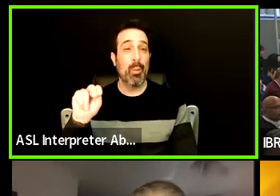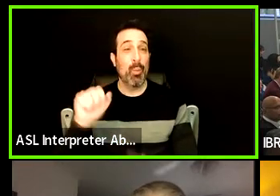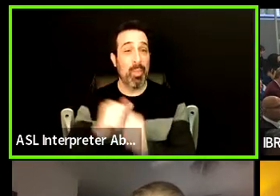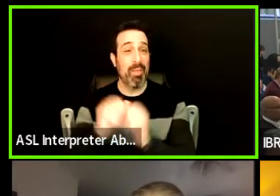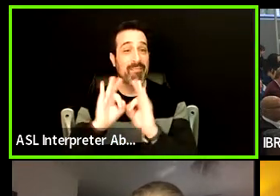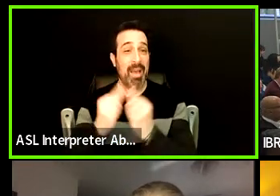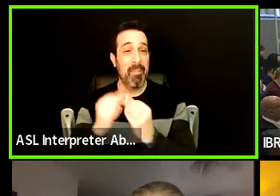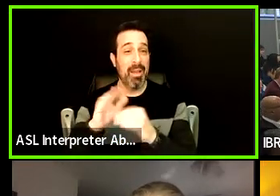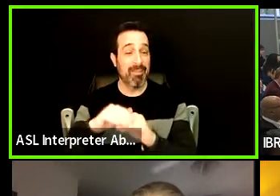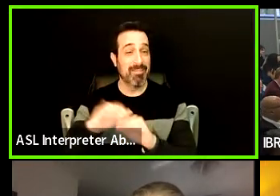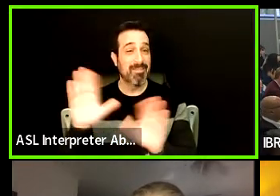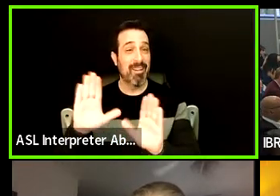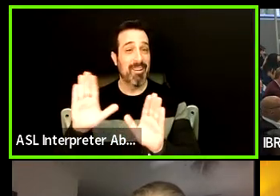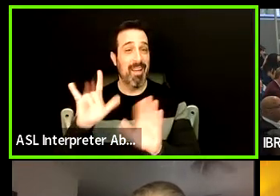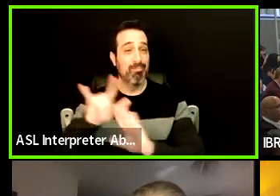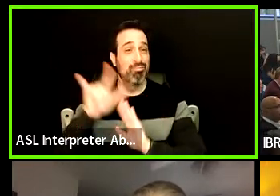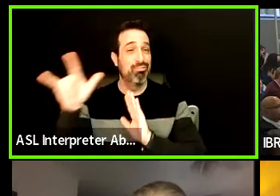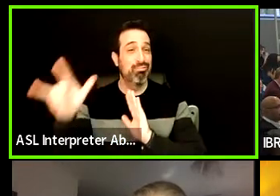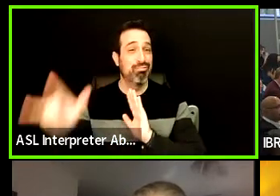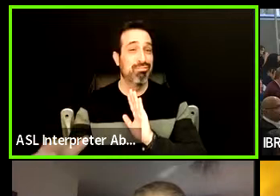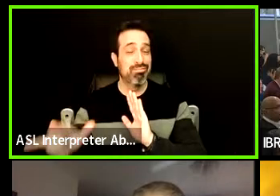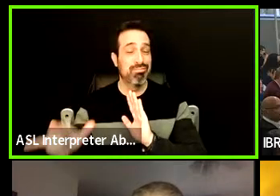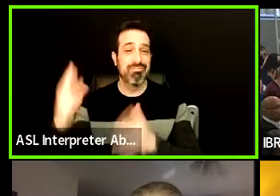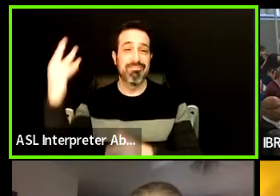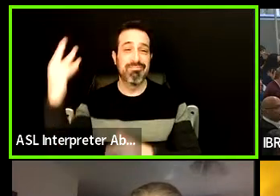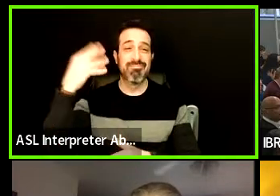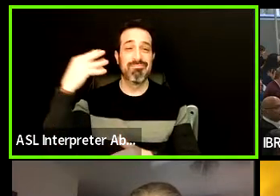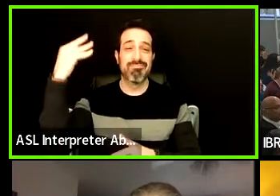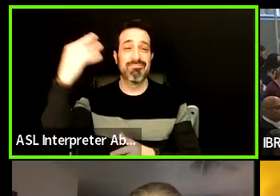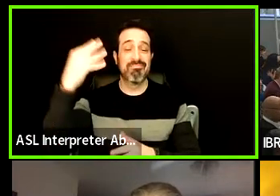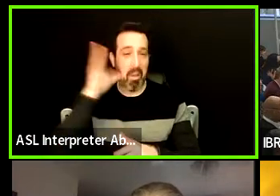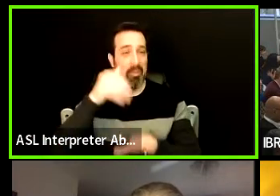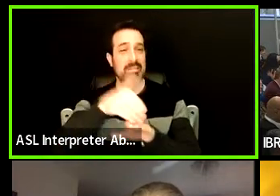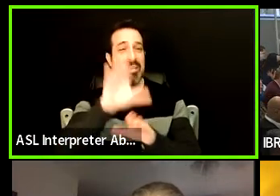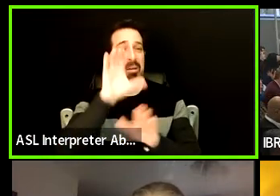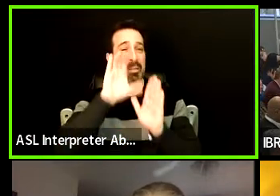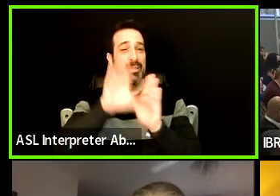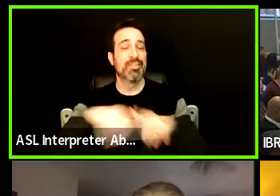Sunday. So I'll send y'all some warm pictures while